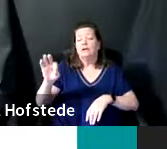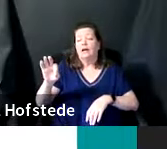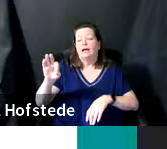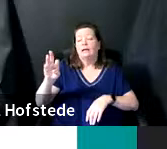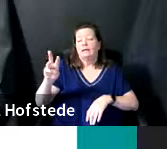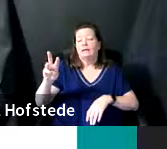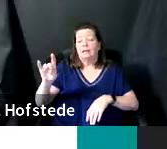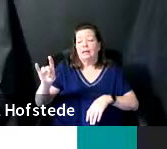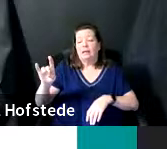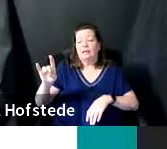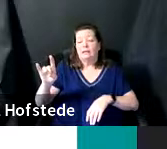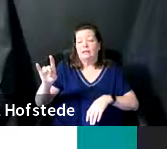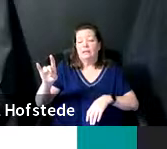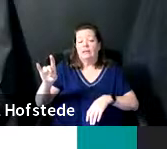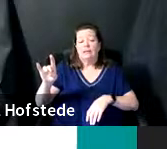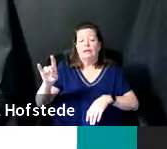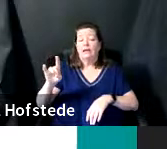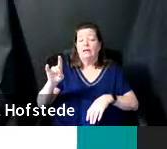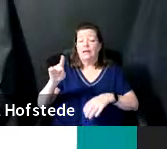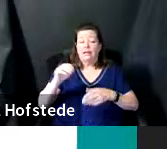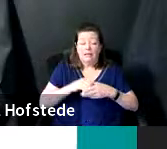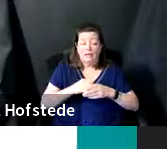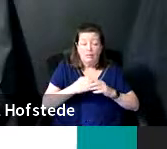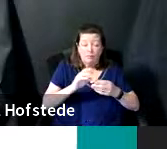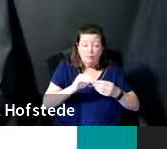1-408-638-0968. You enter meeting ID